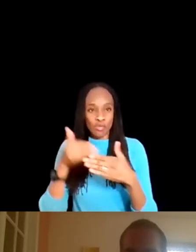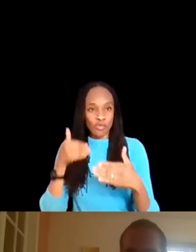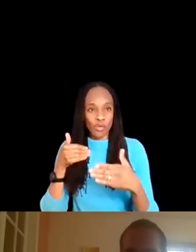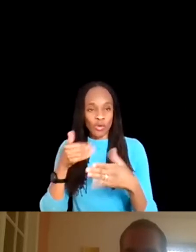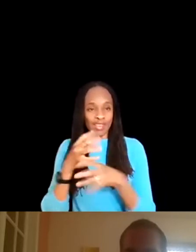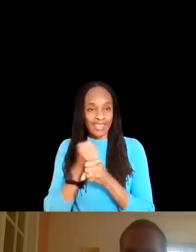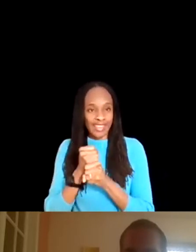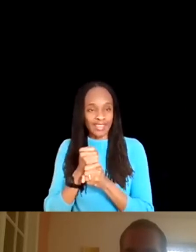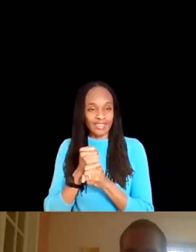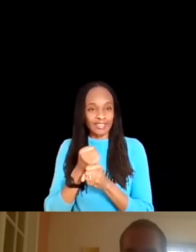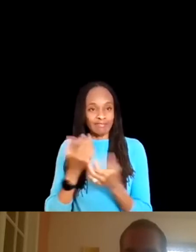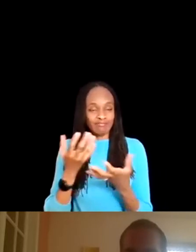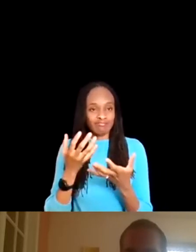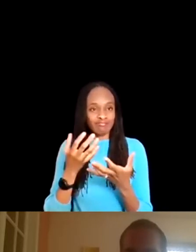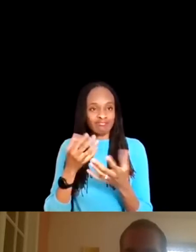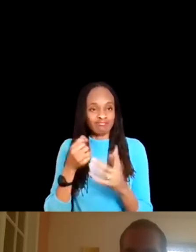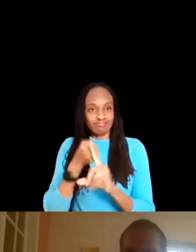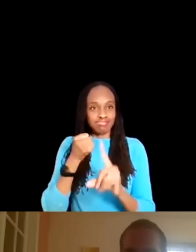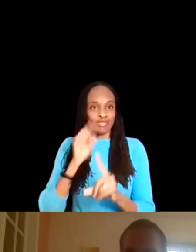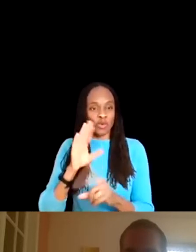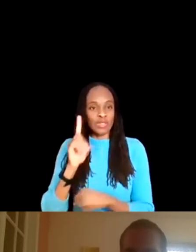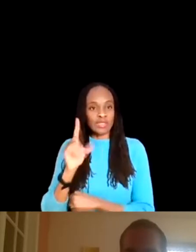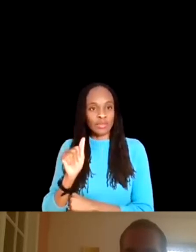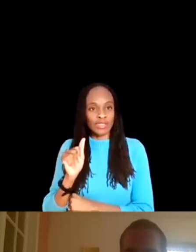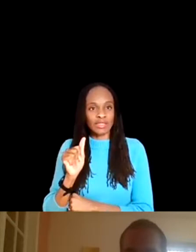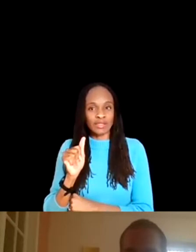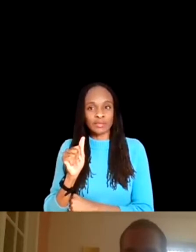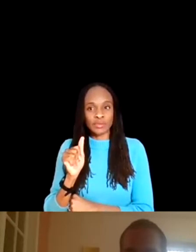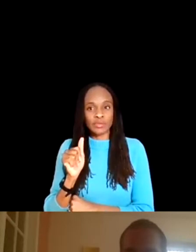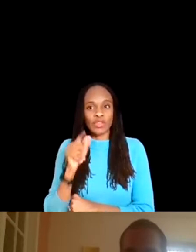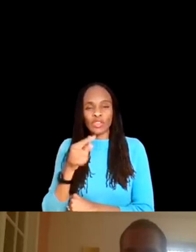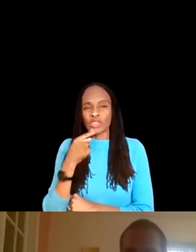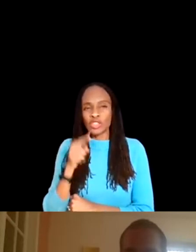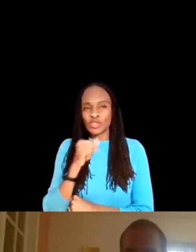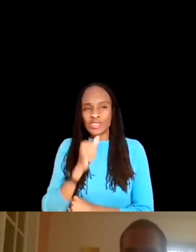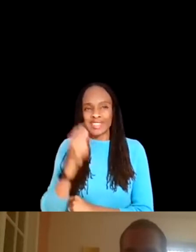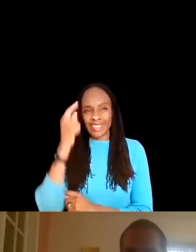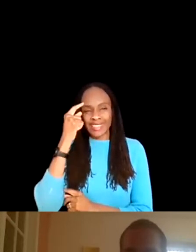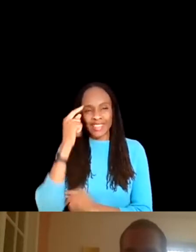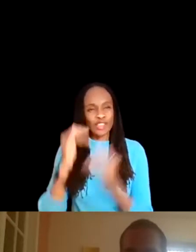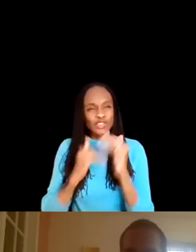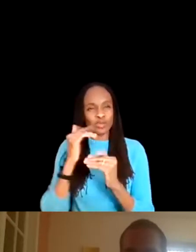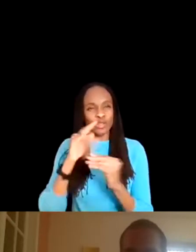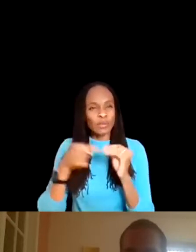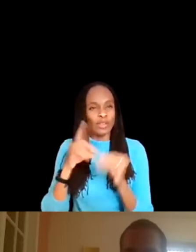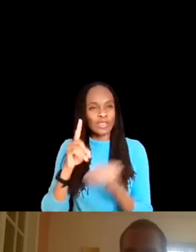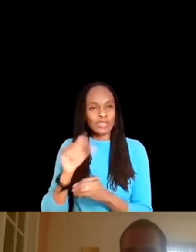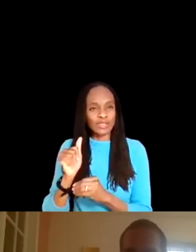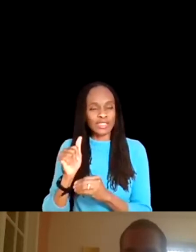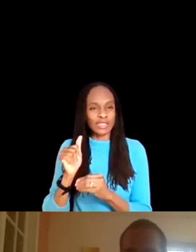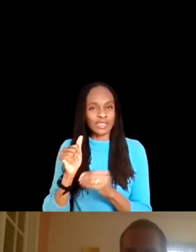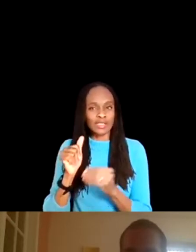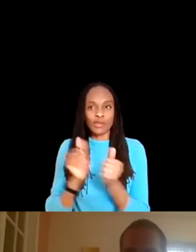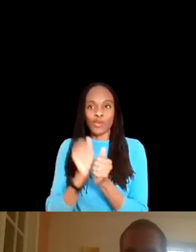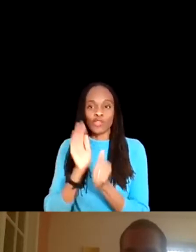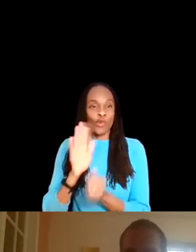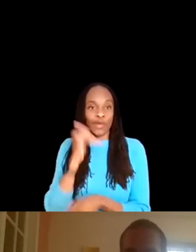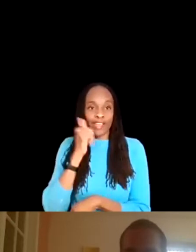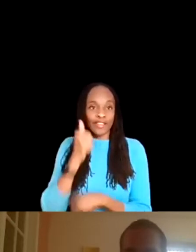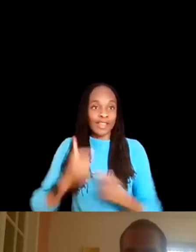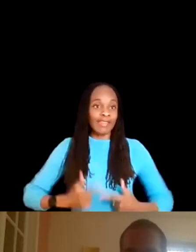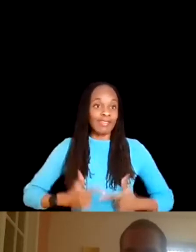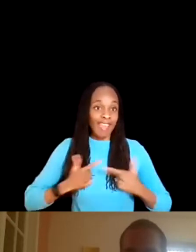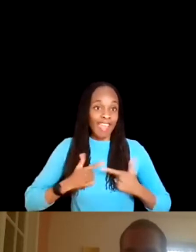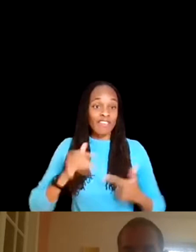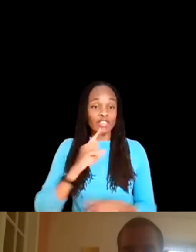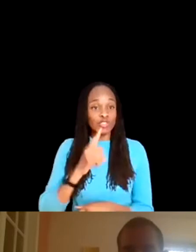disability, you admitted that you hadn't given too much thought to disability in your day-to-day life. And I find that that's true of a lot of folks who don't have